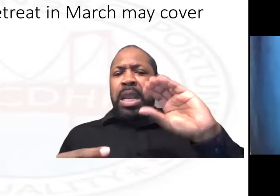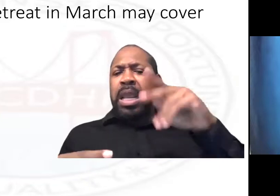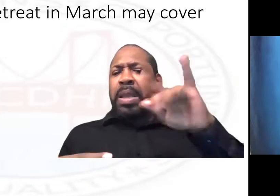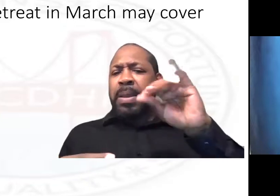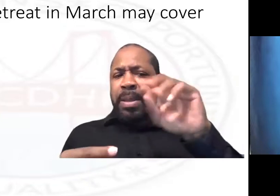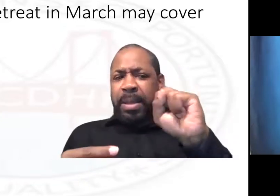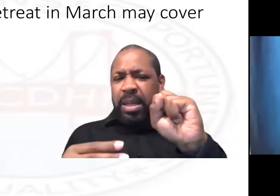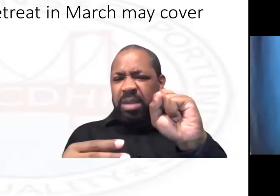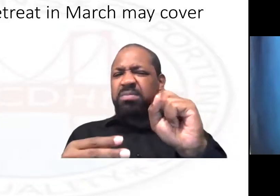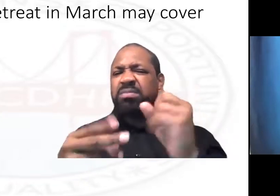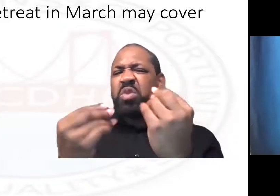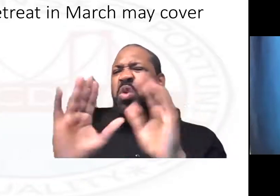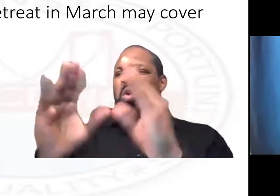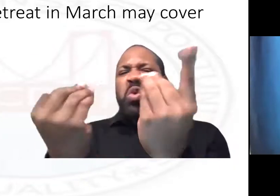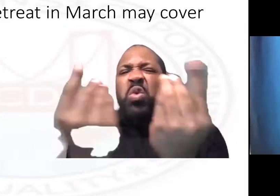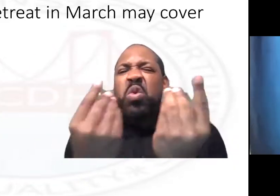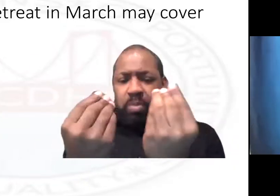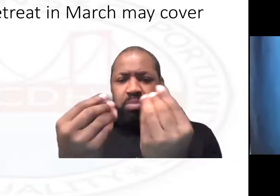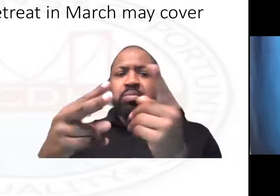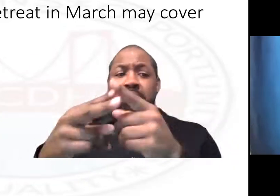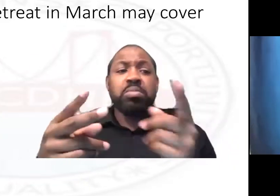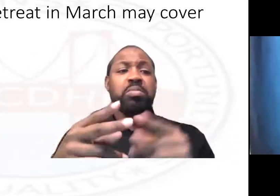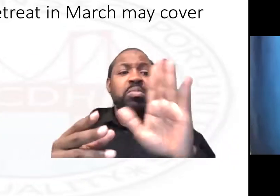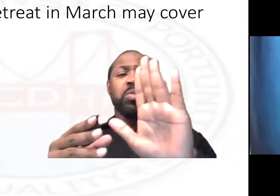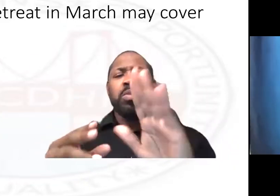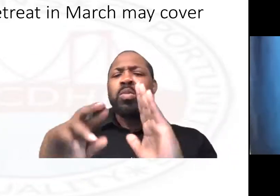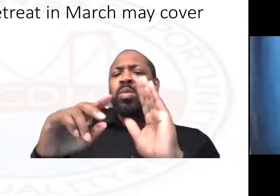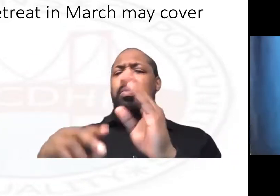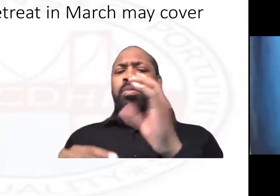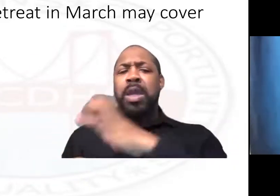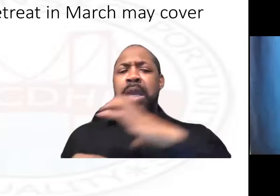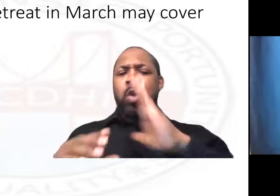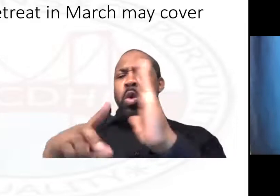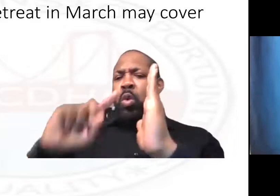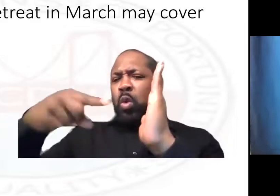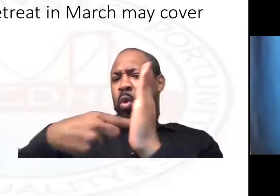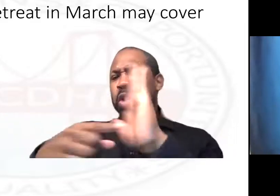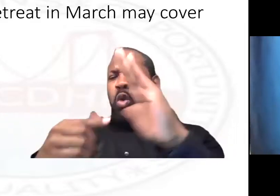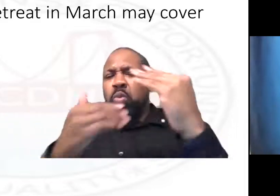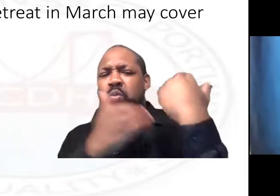like. But the Board of Commissioner composition,